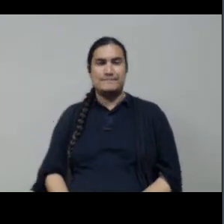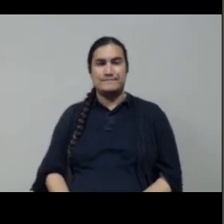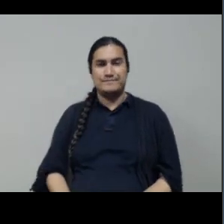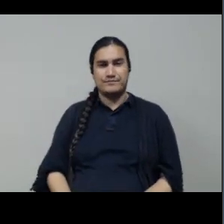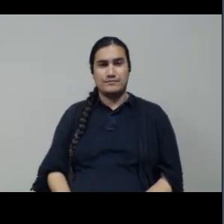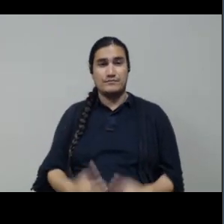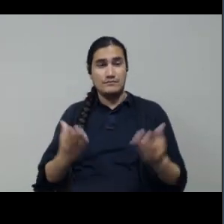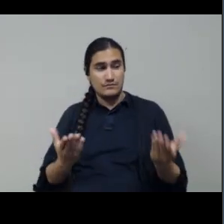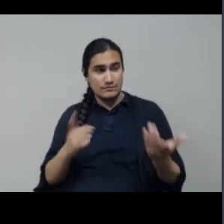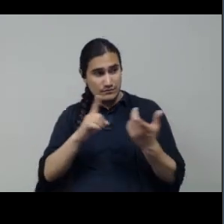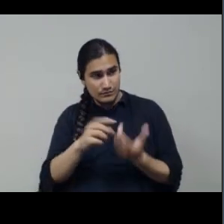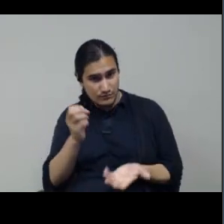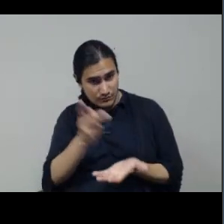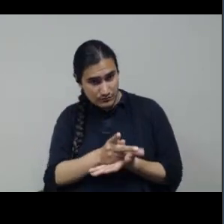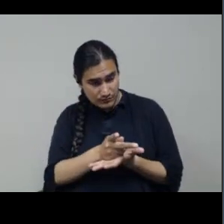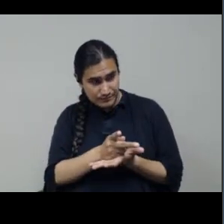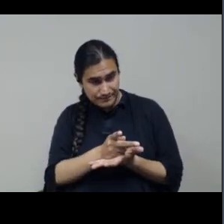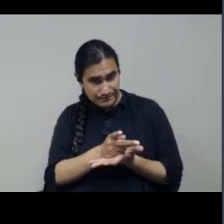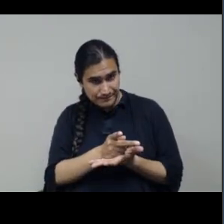Motion to approve, Martinez.